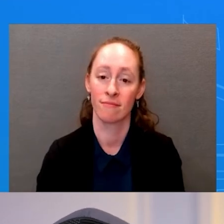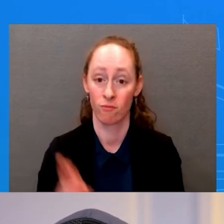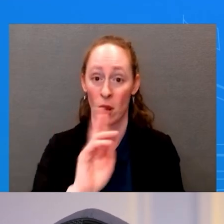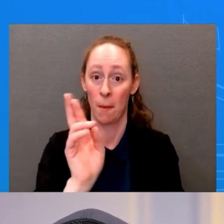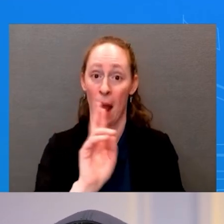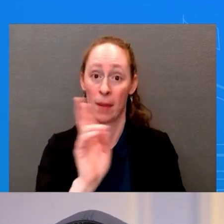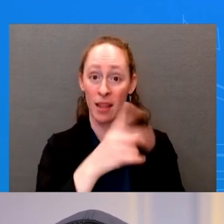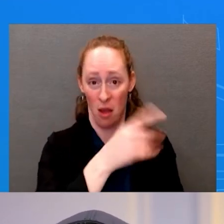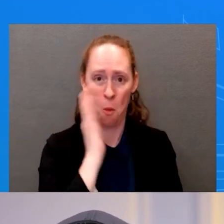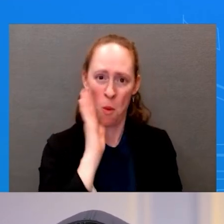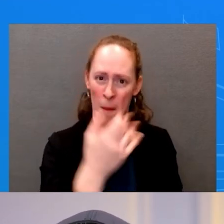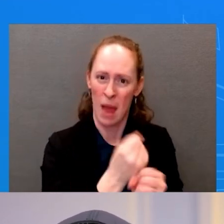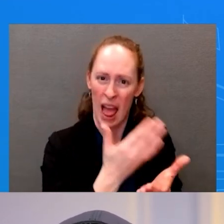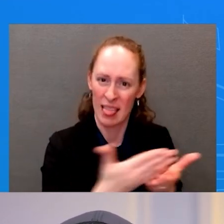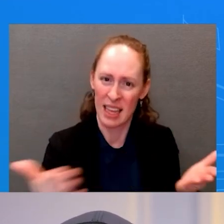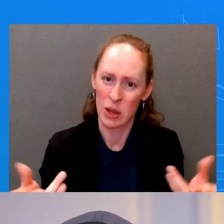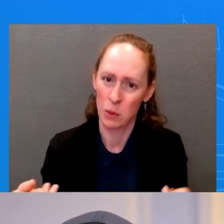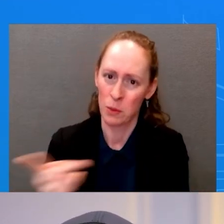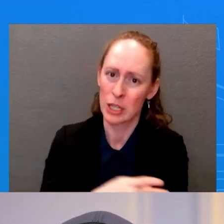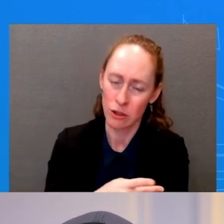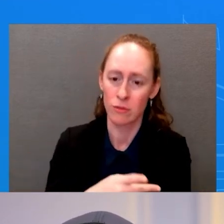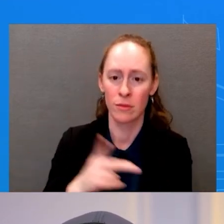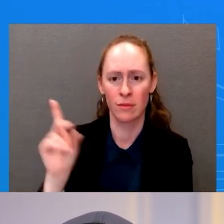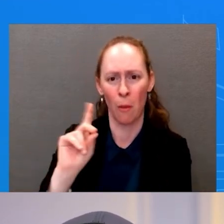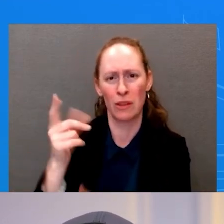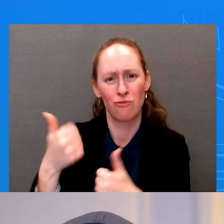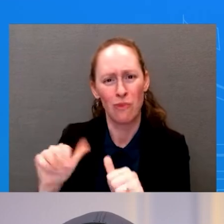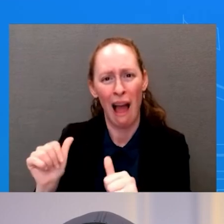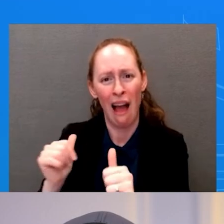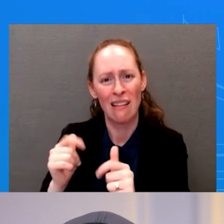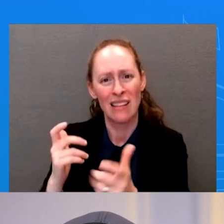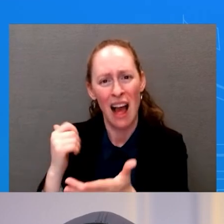little easier. I just talked about the hearing aids, which is going to help